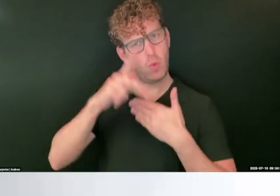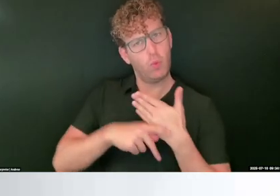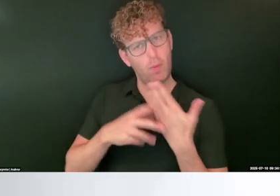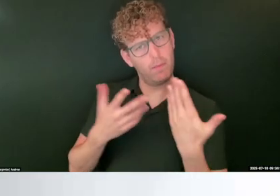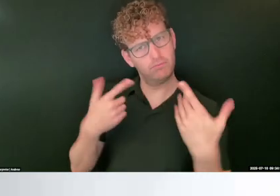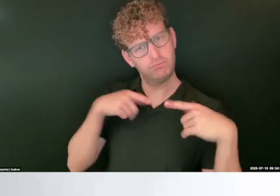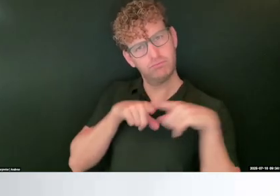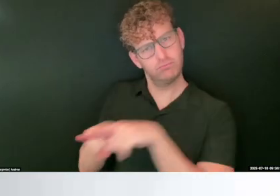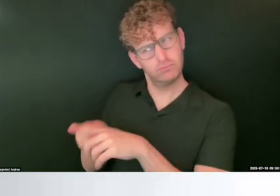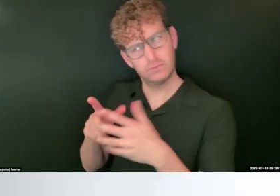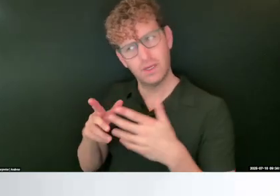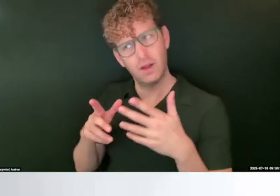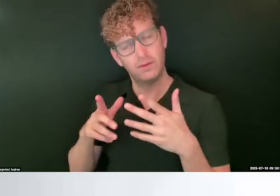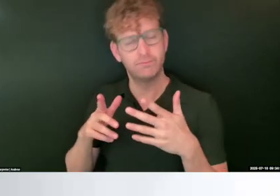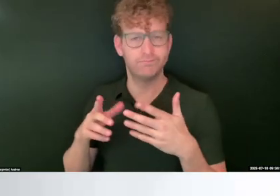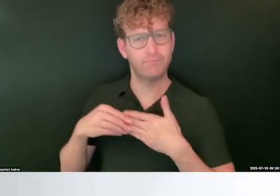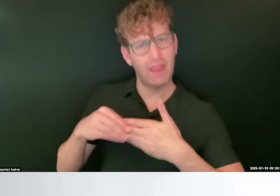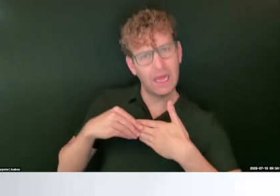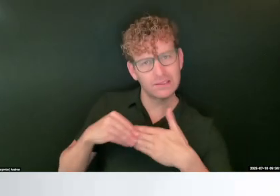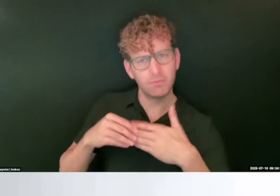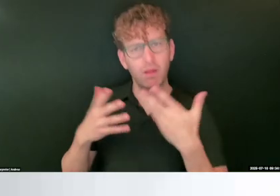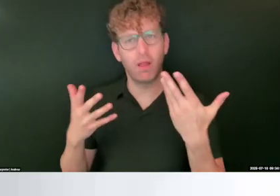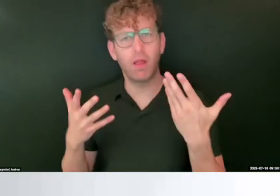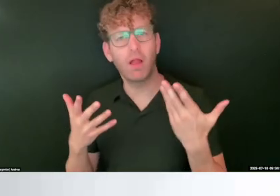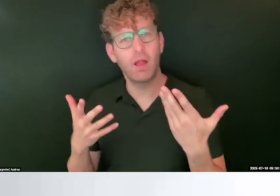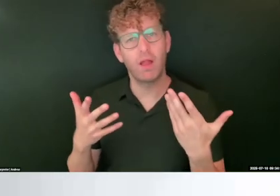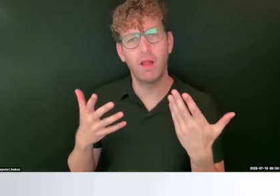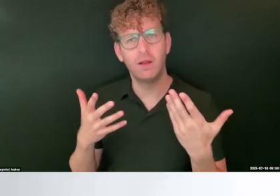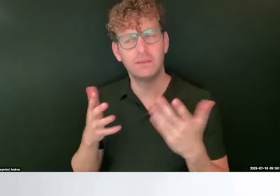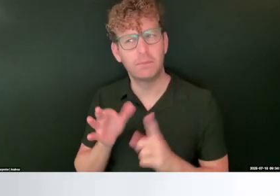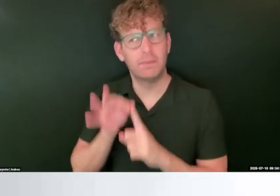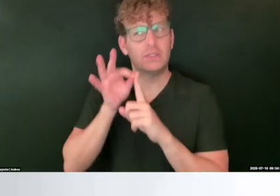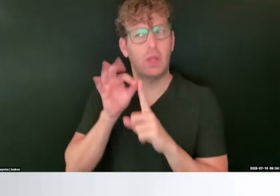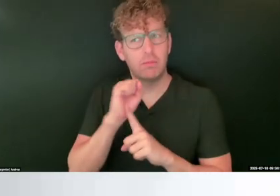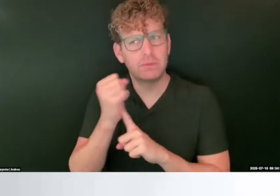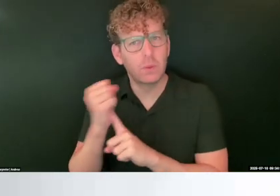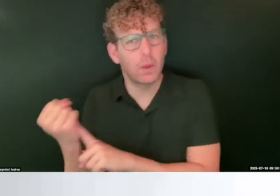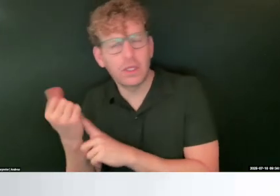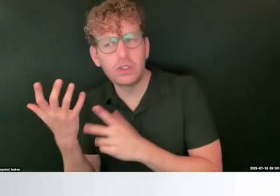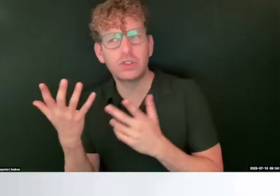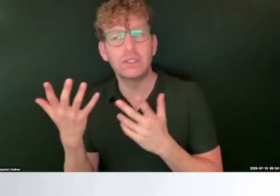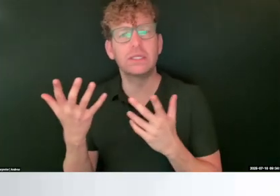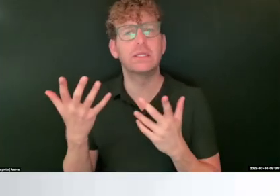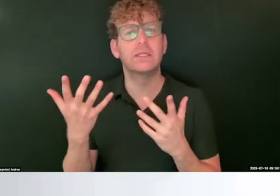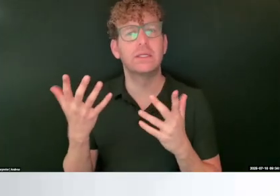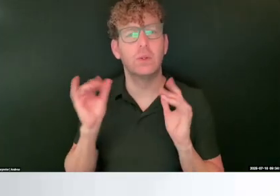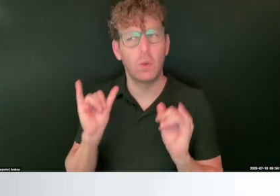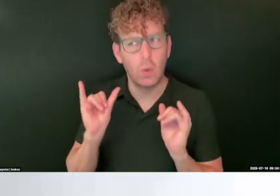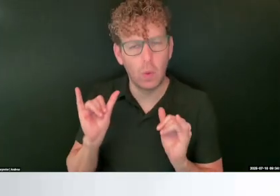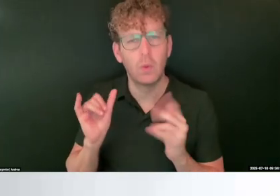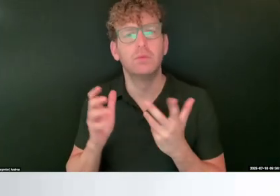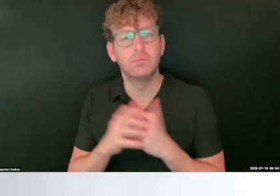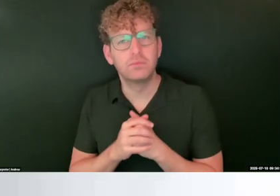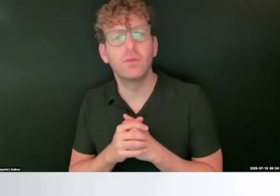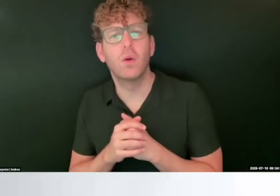room for special cases and outliers. We know that this won't be a one-size-fits-all,